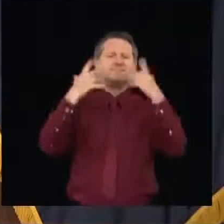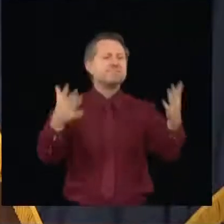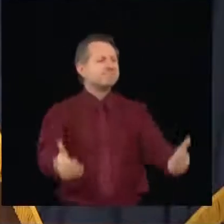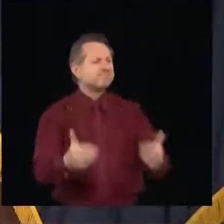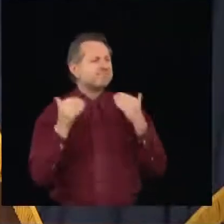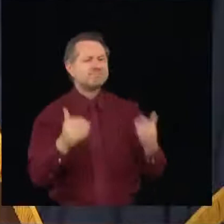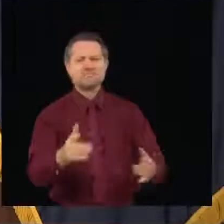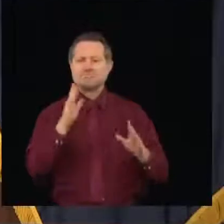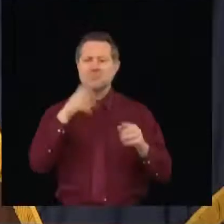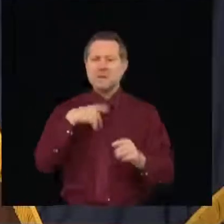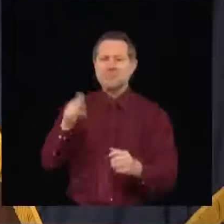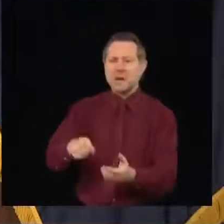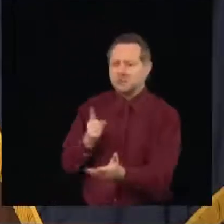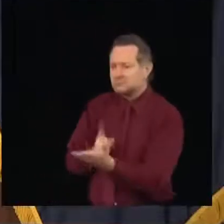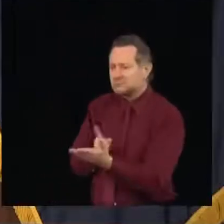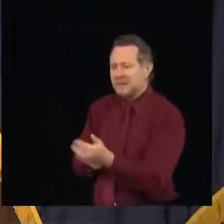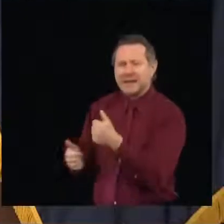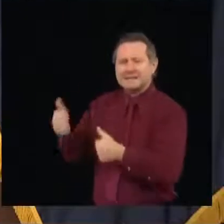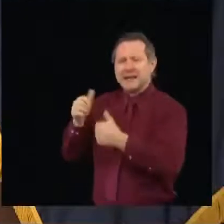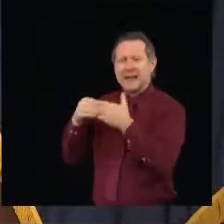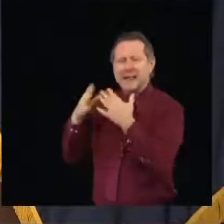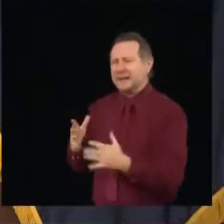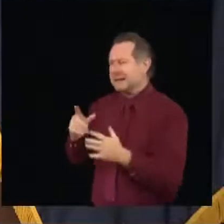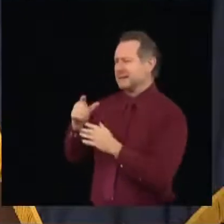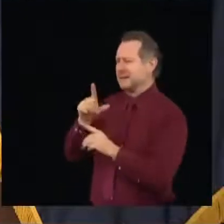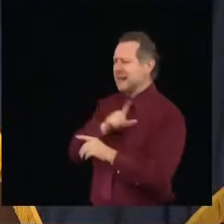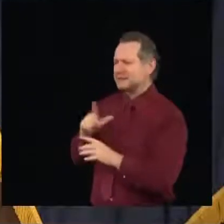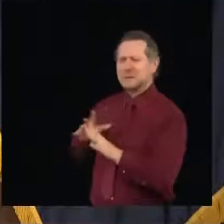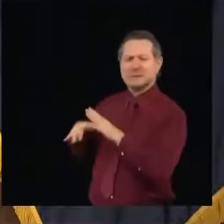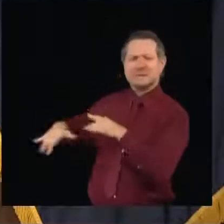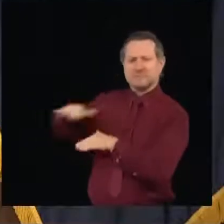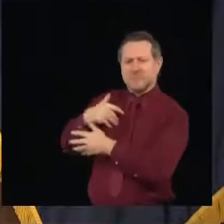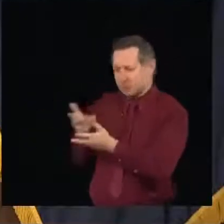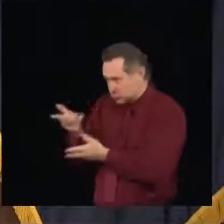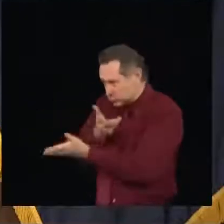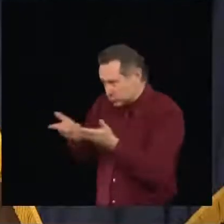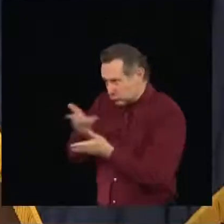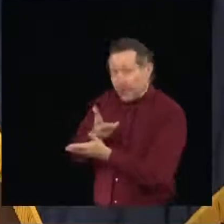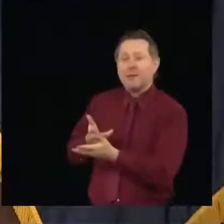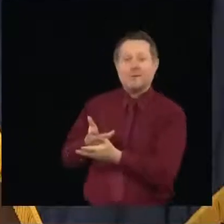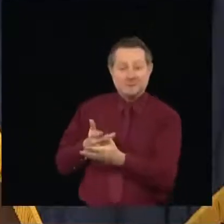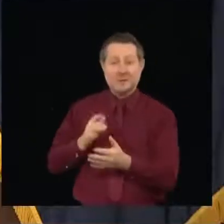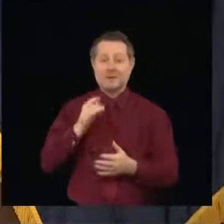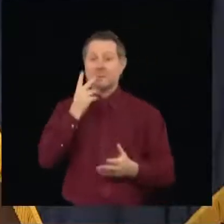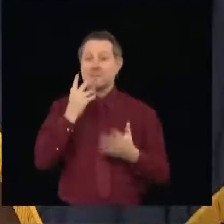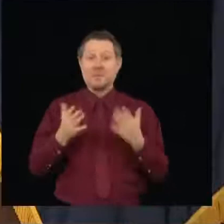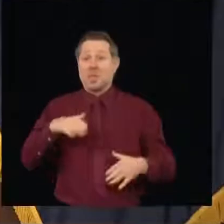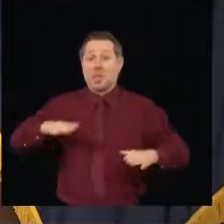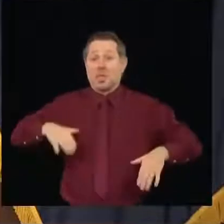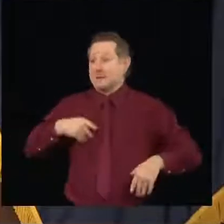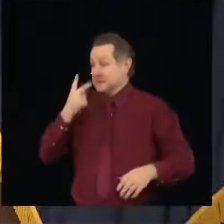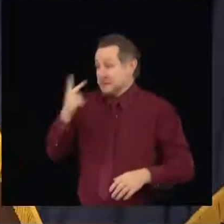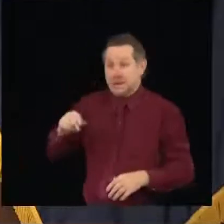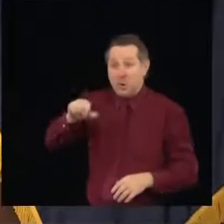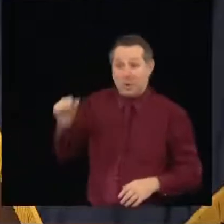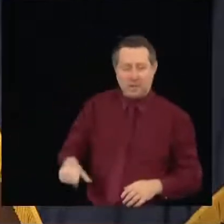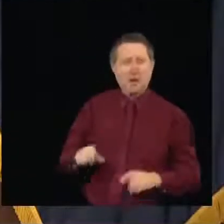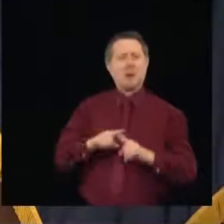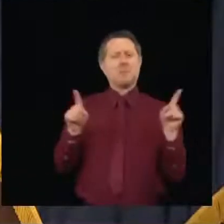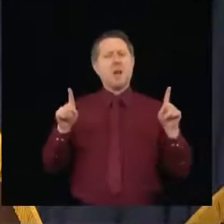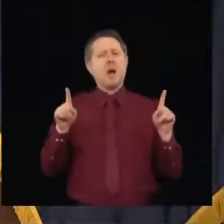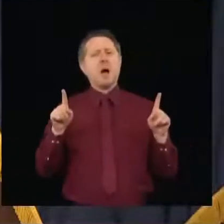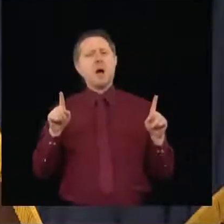and they're talking to their members about, right? So they may not be here physically, but they are